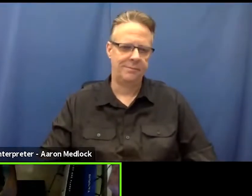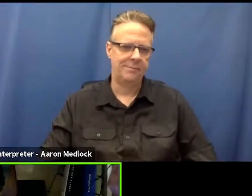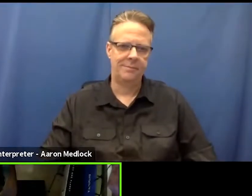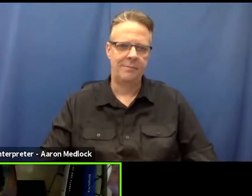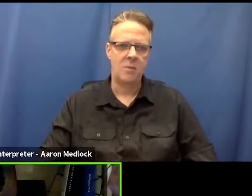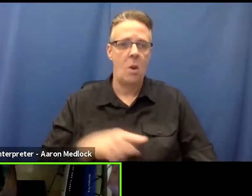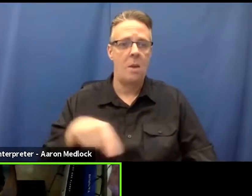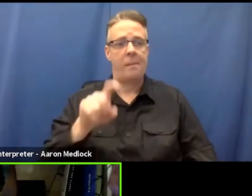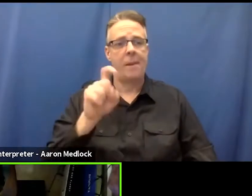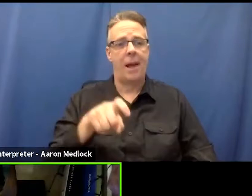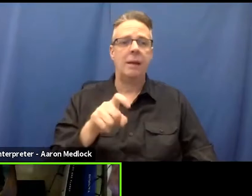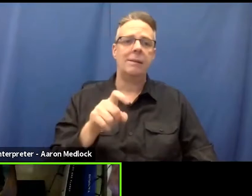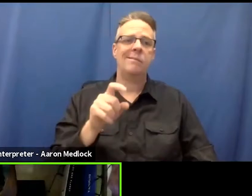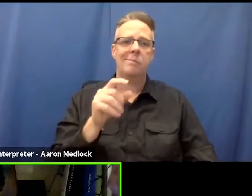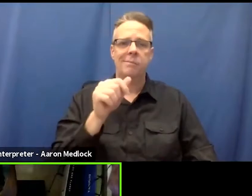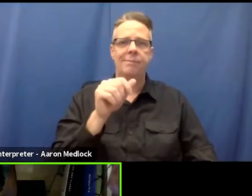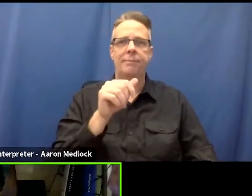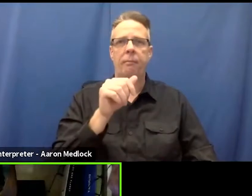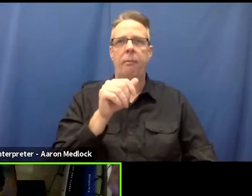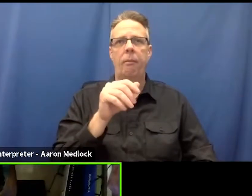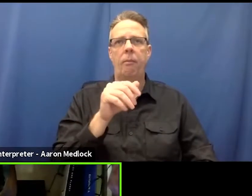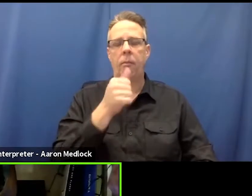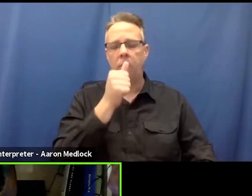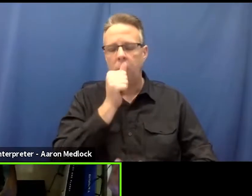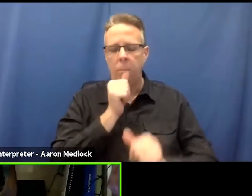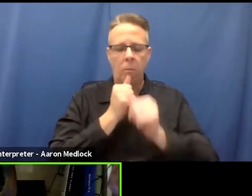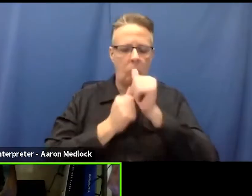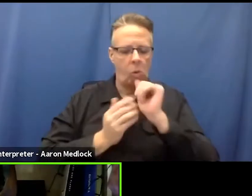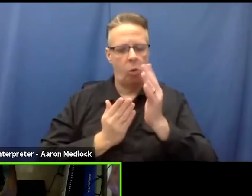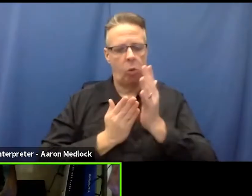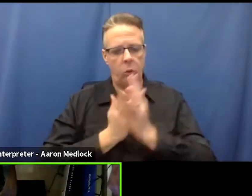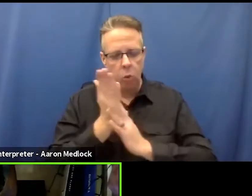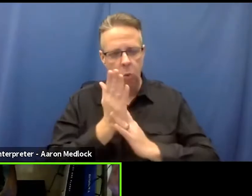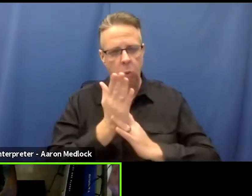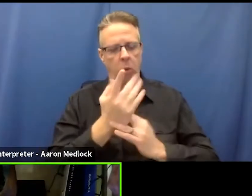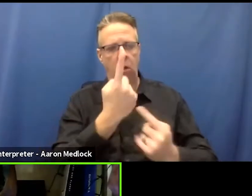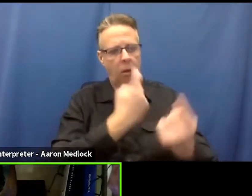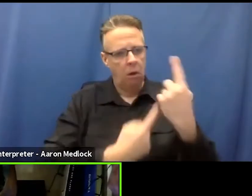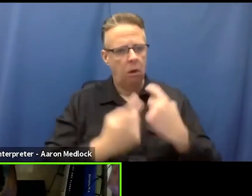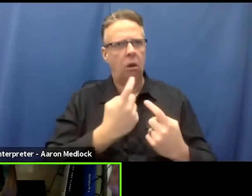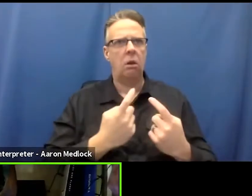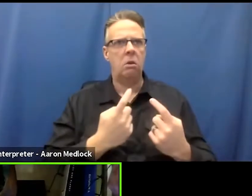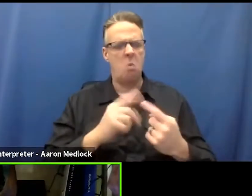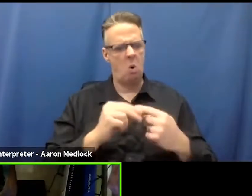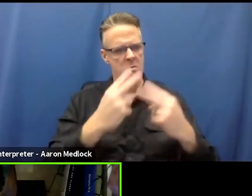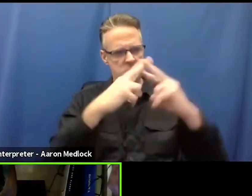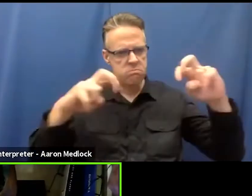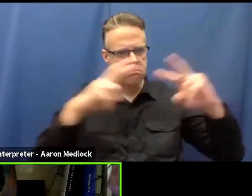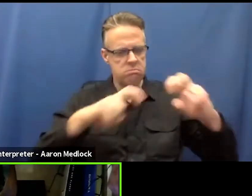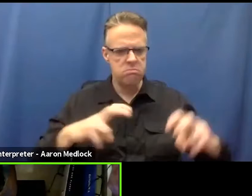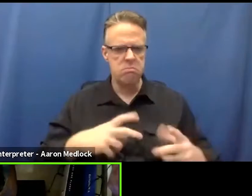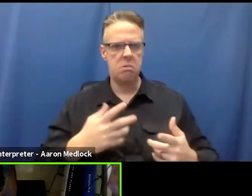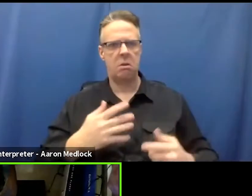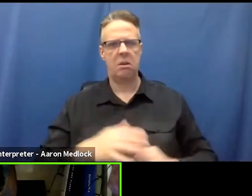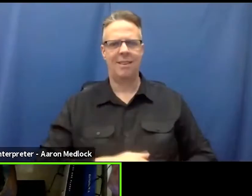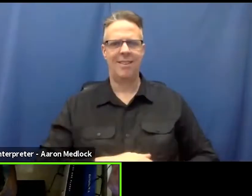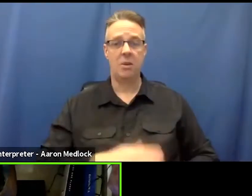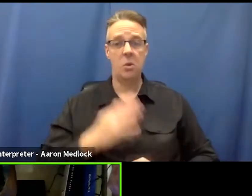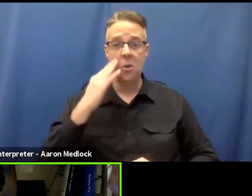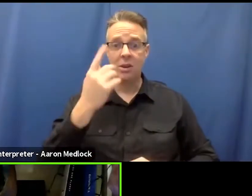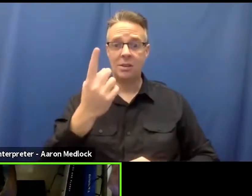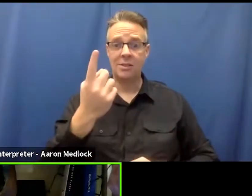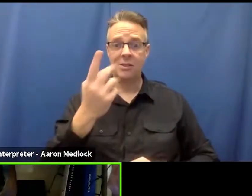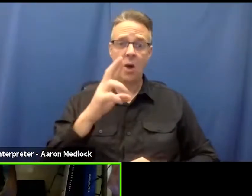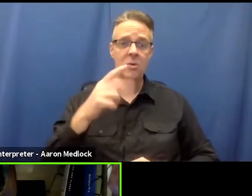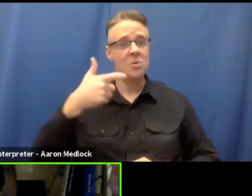or having to go through similarly humiliating, like conversations with doctors' receptionists to